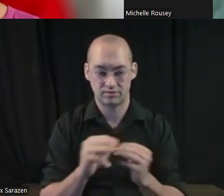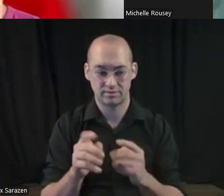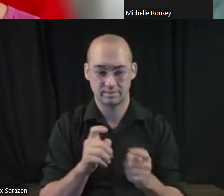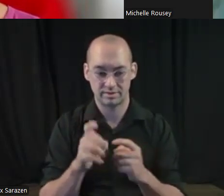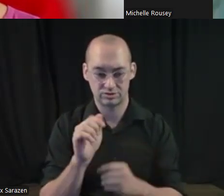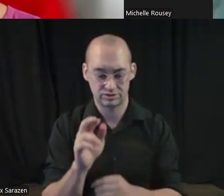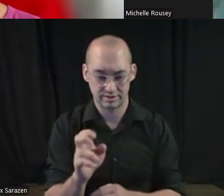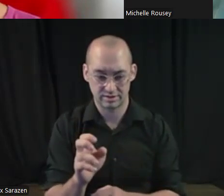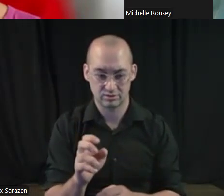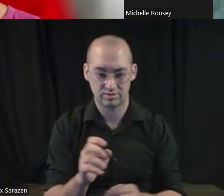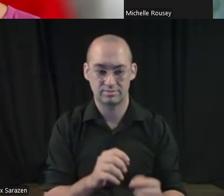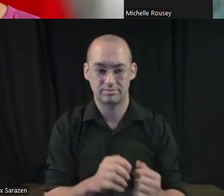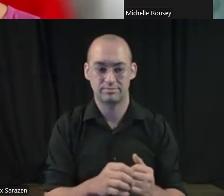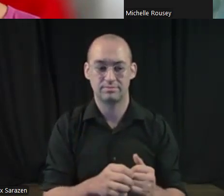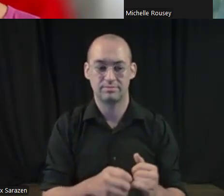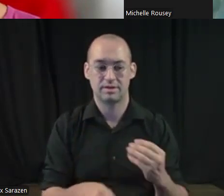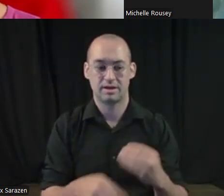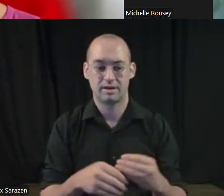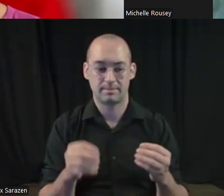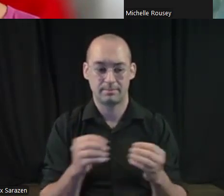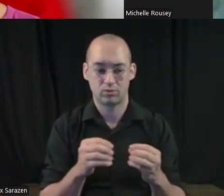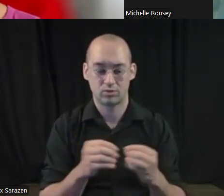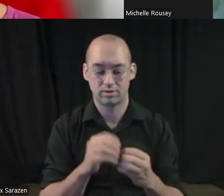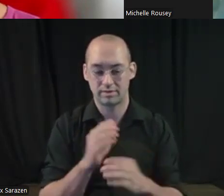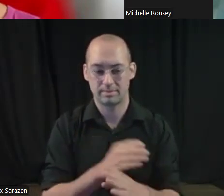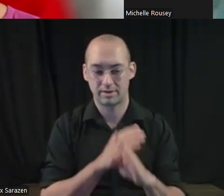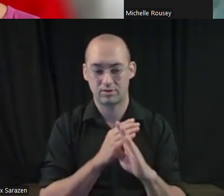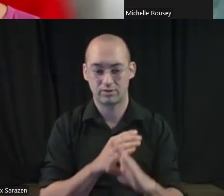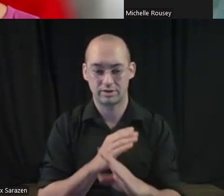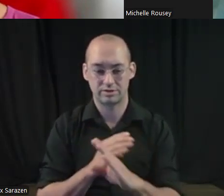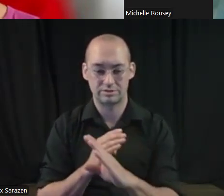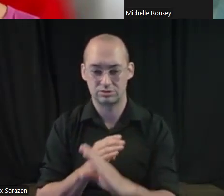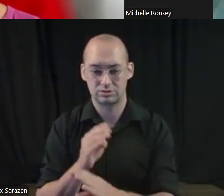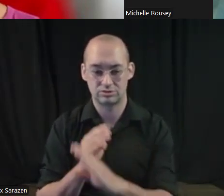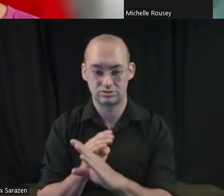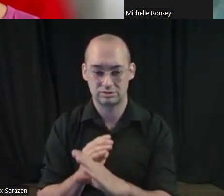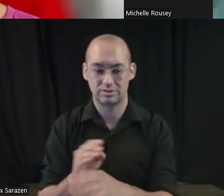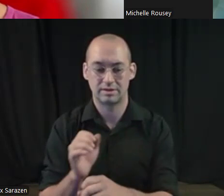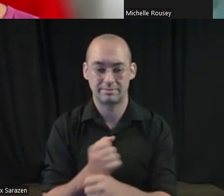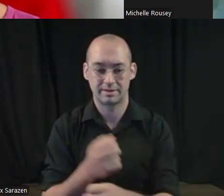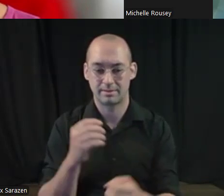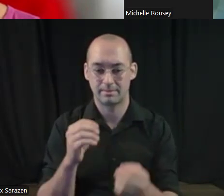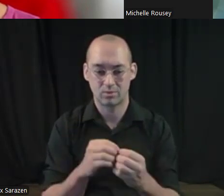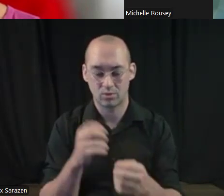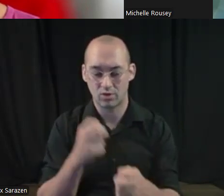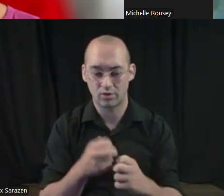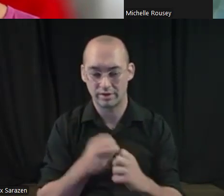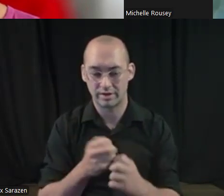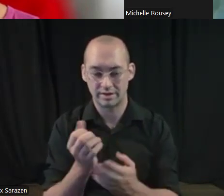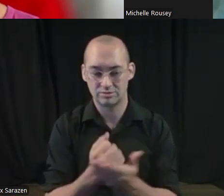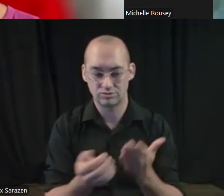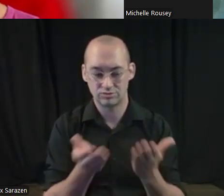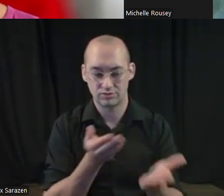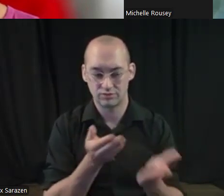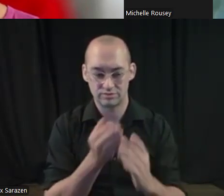into managed care has added more barriers, made it more difficult to get services. When you need